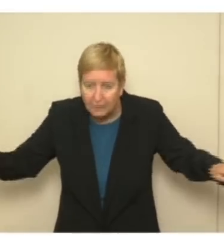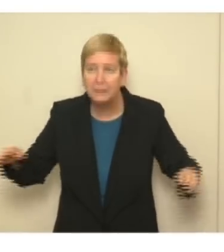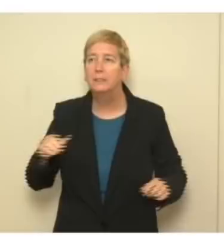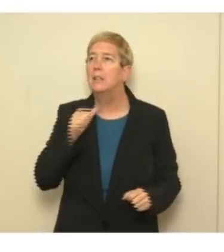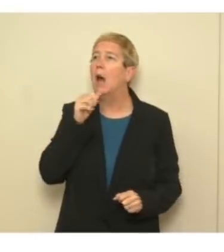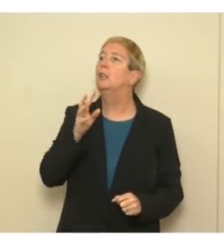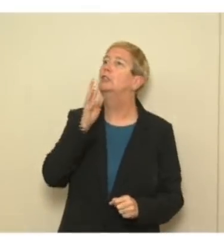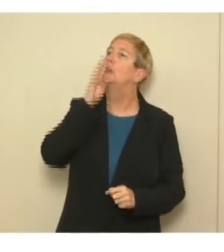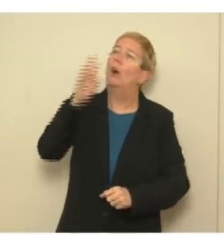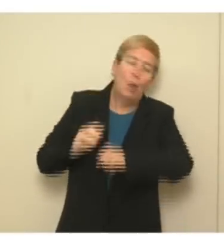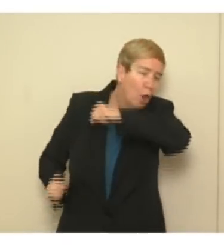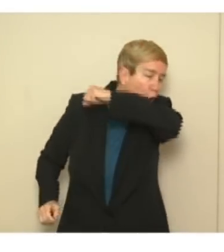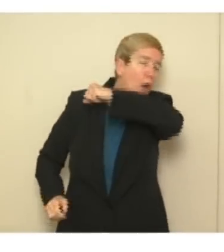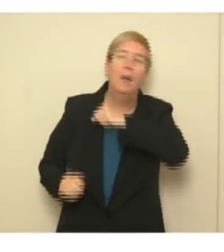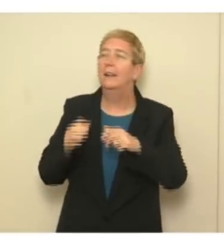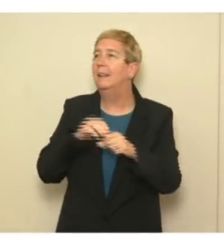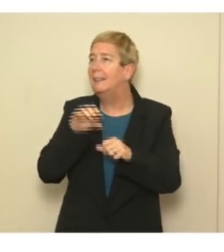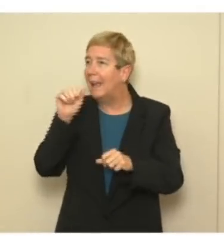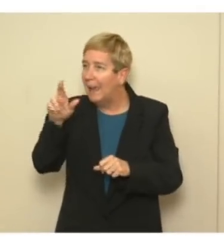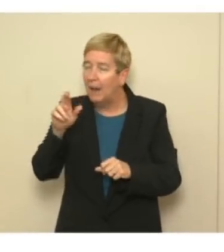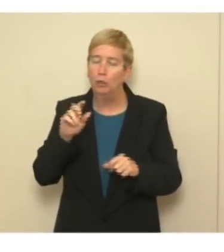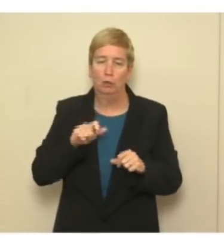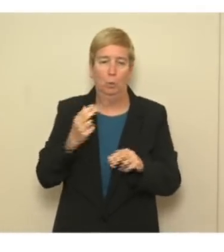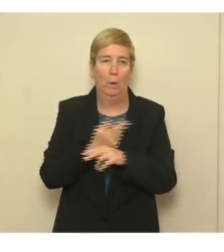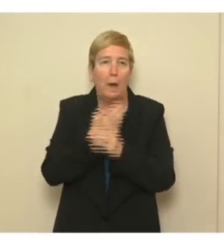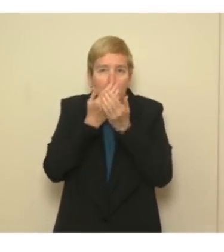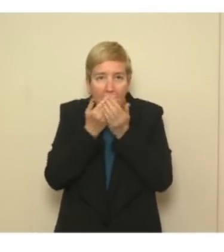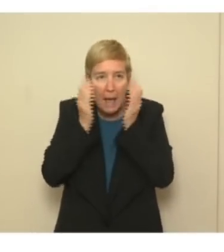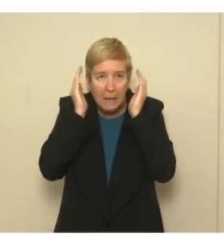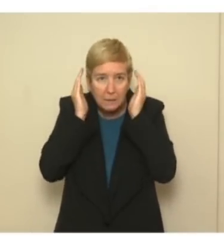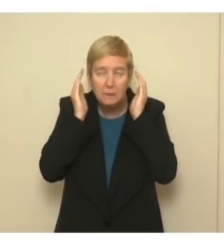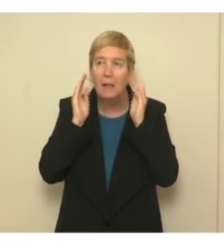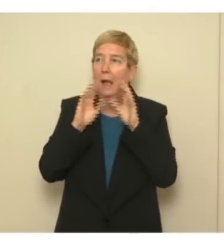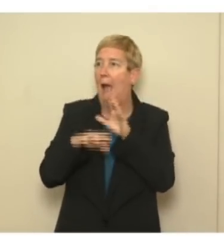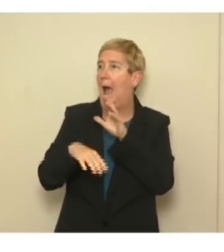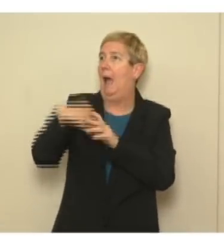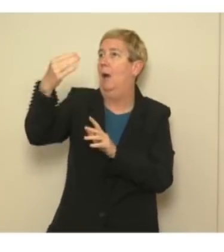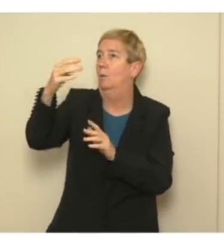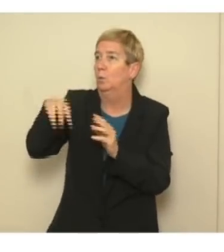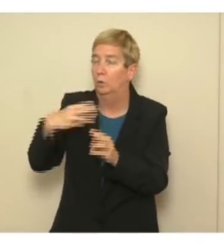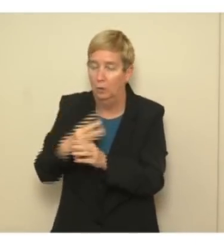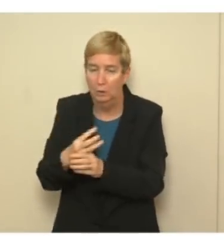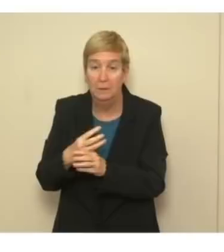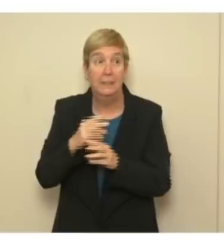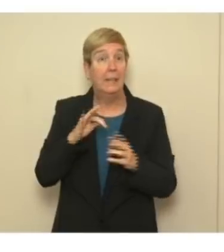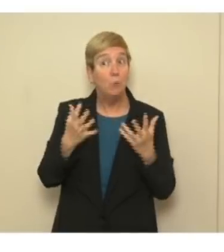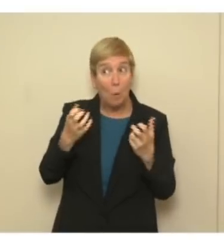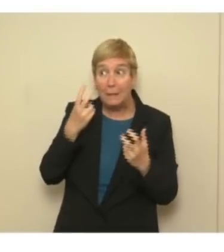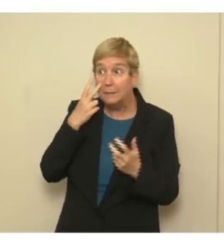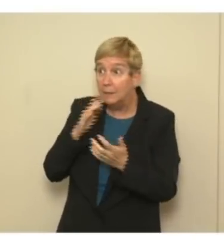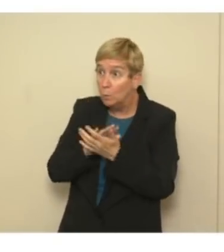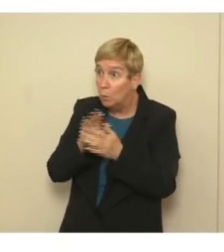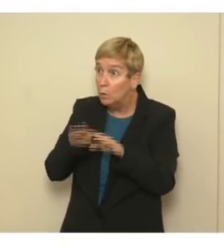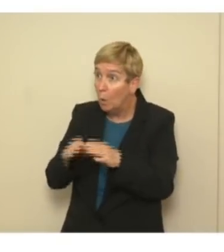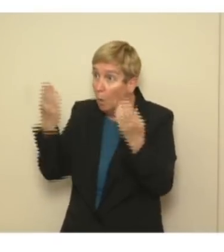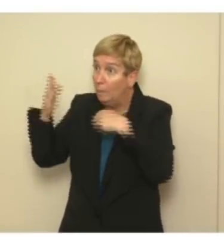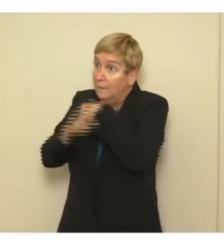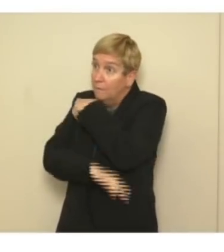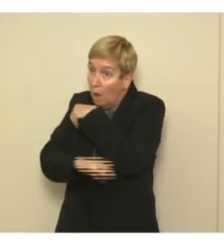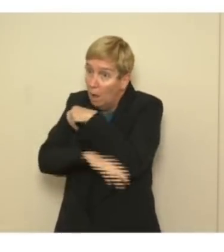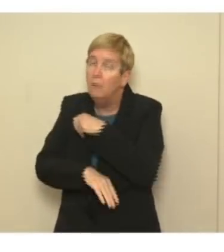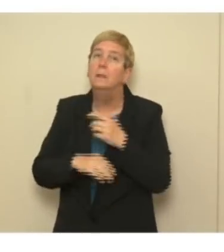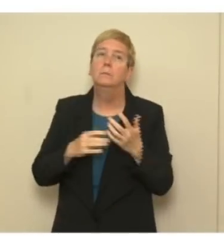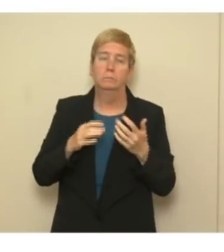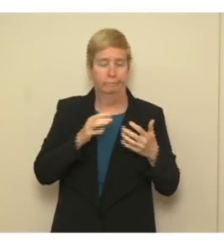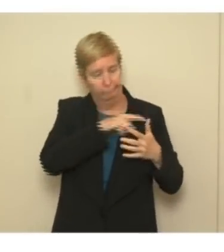your elbow. Everyone should be wearing a face mask in public, particularly if we want to see schools reopen safely, and maintain